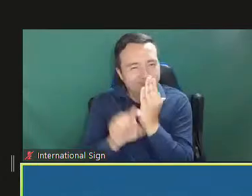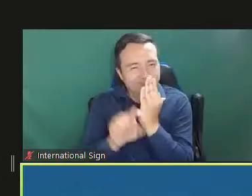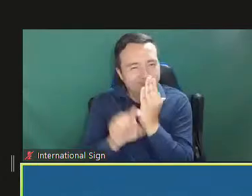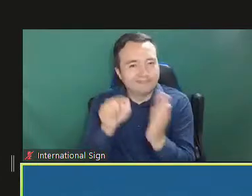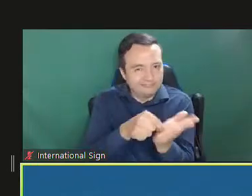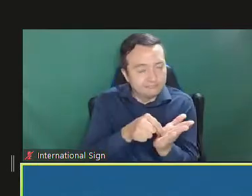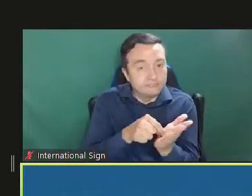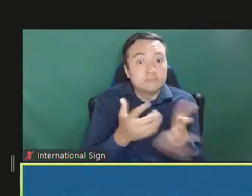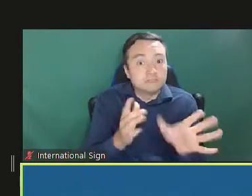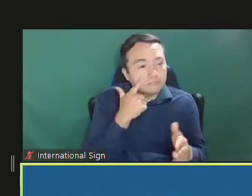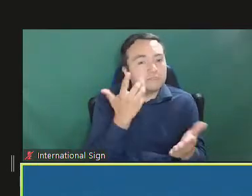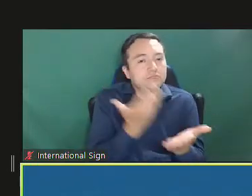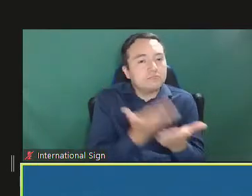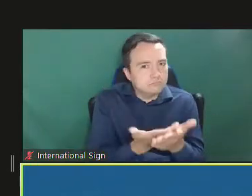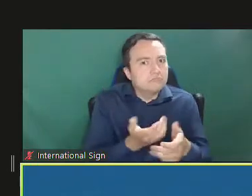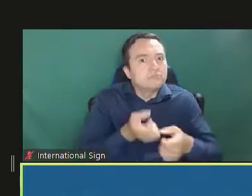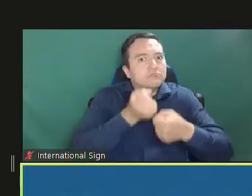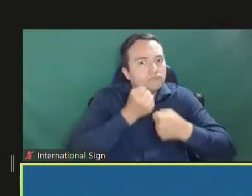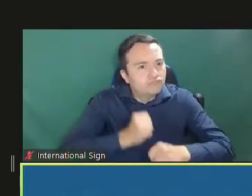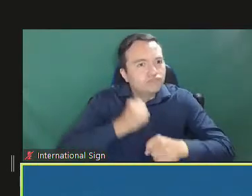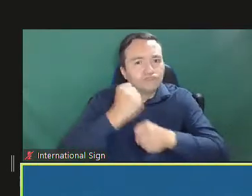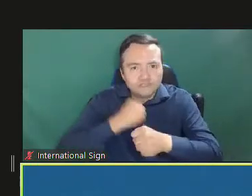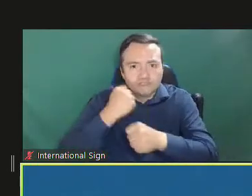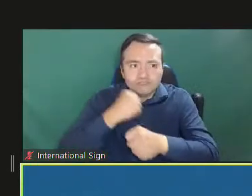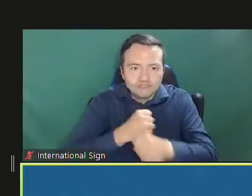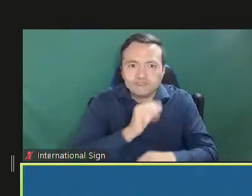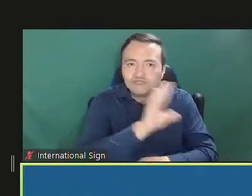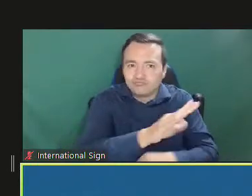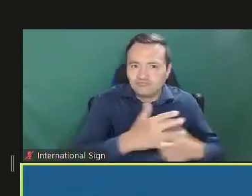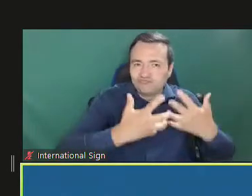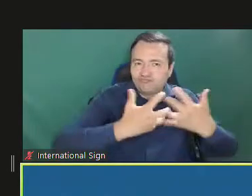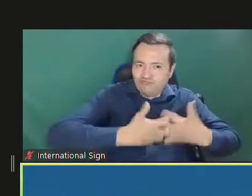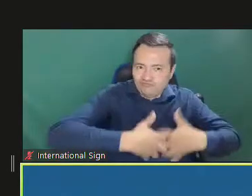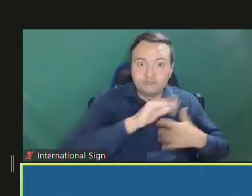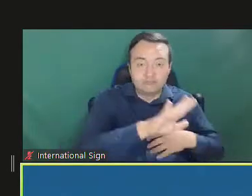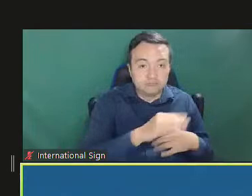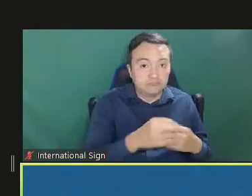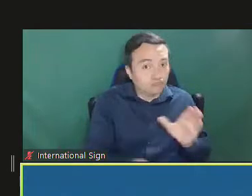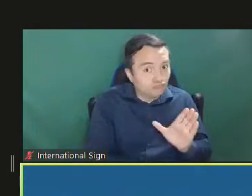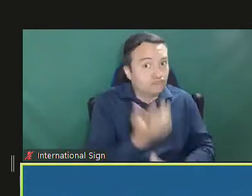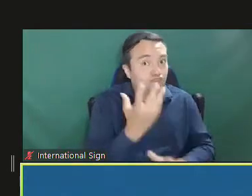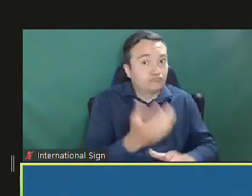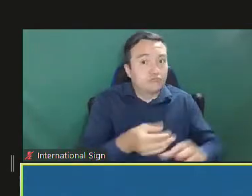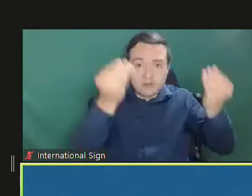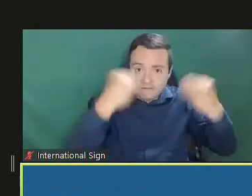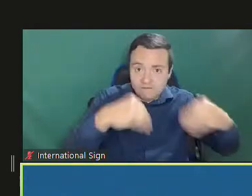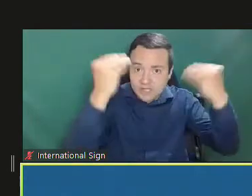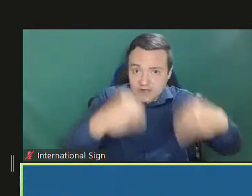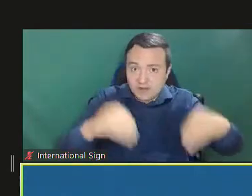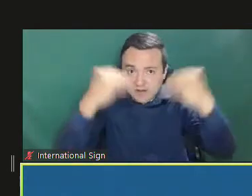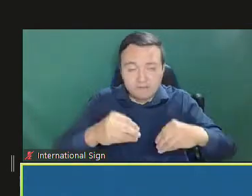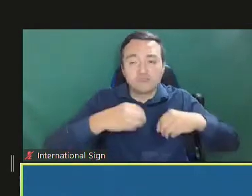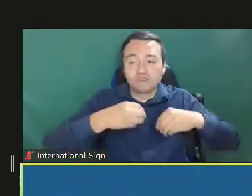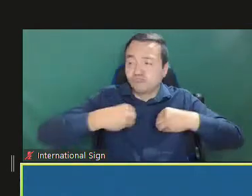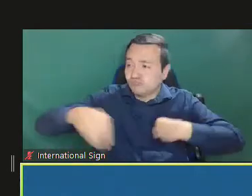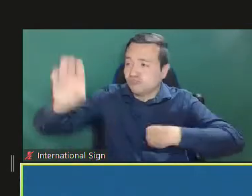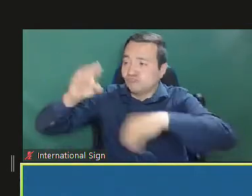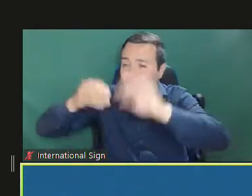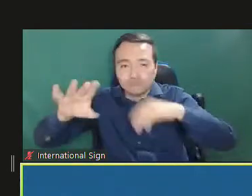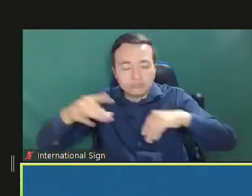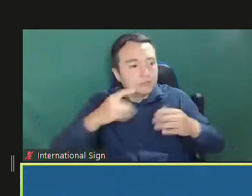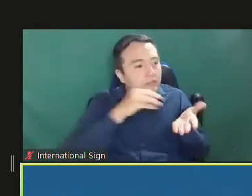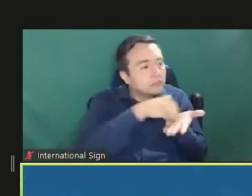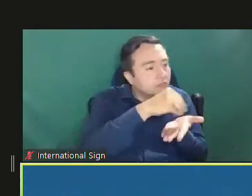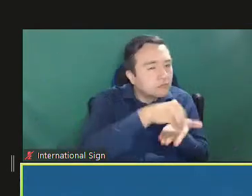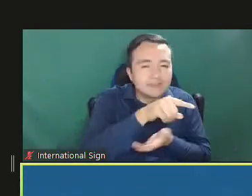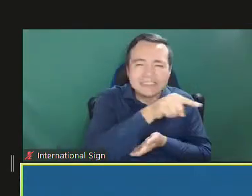in the manufacture, sales, and distribution of unhealthy commodities, and they use this to be viewed as contributing to the pandemic